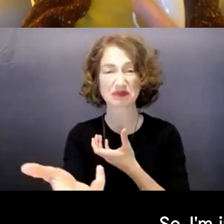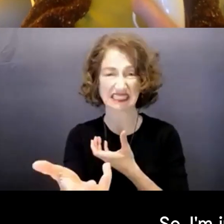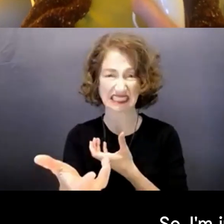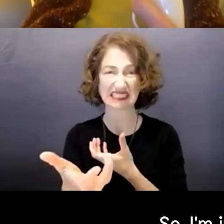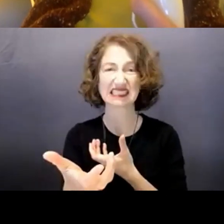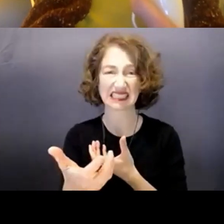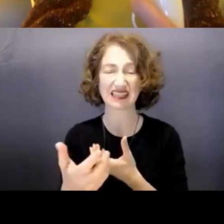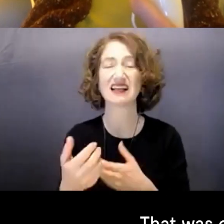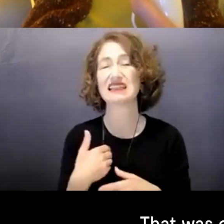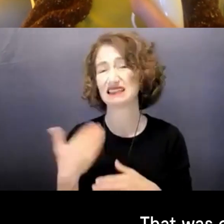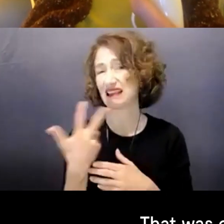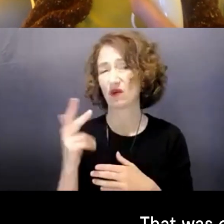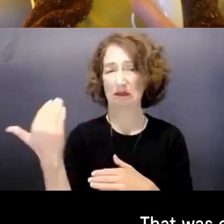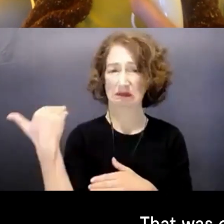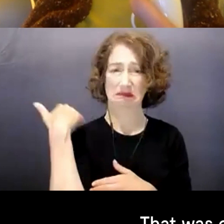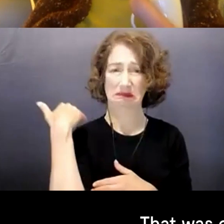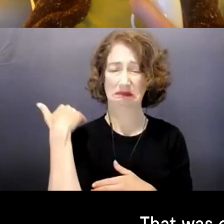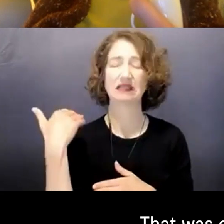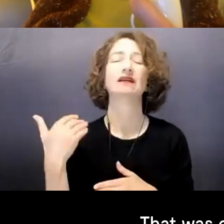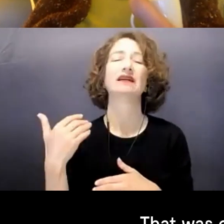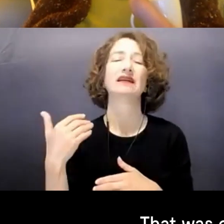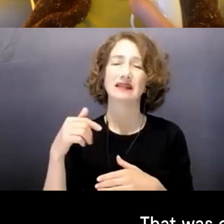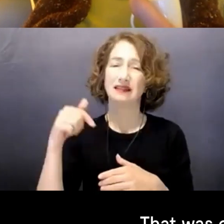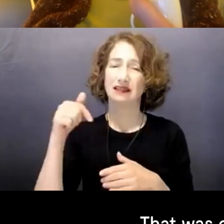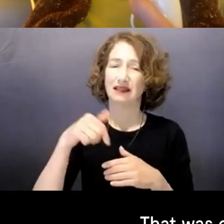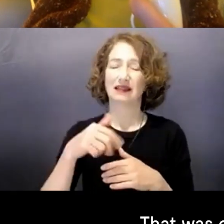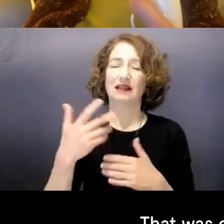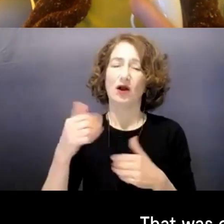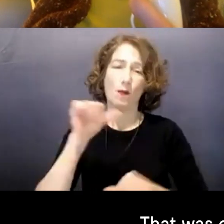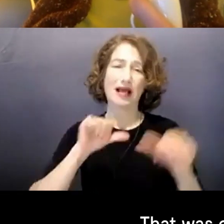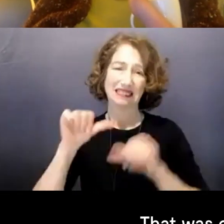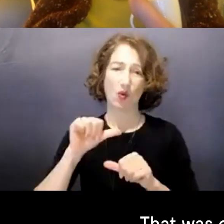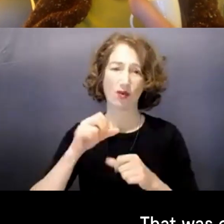orthopedic surgery. And that was one of the